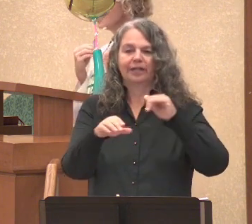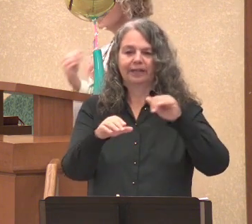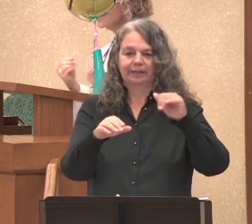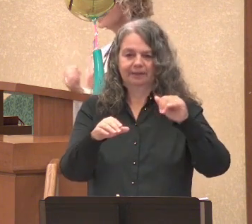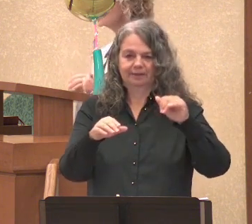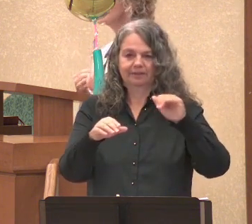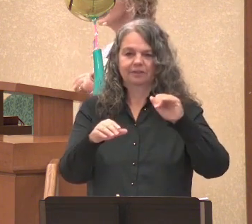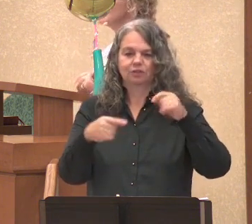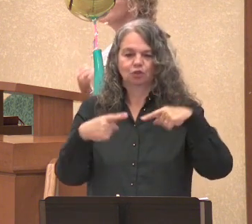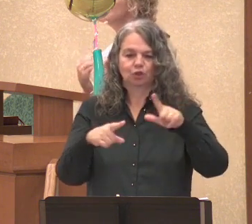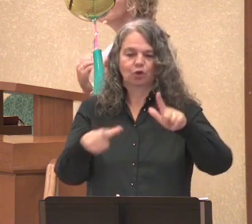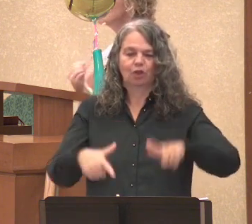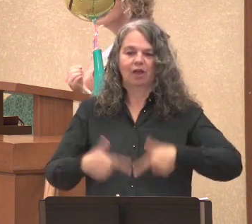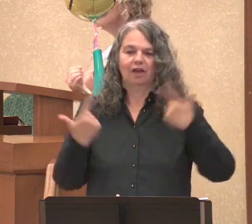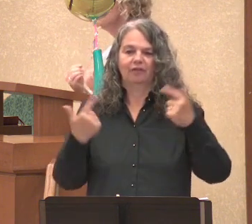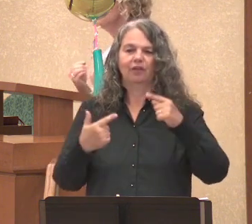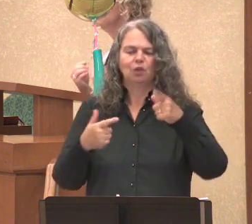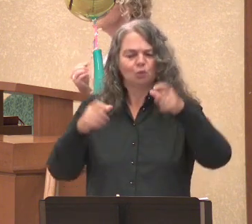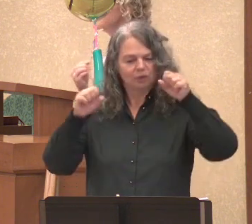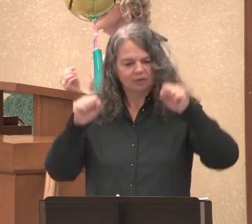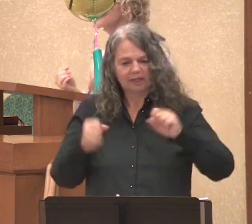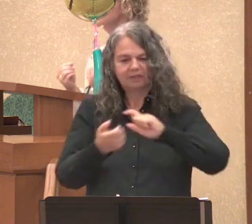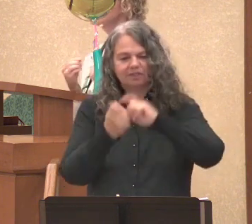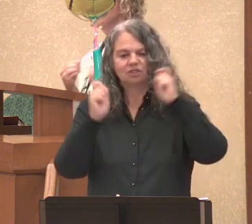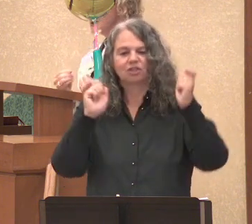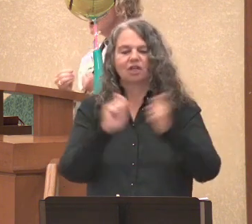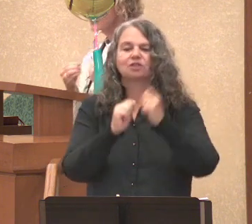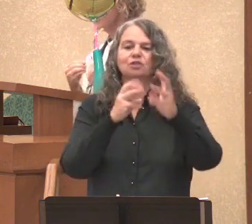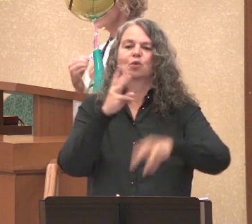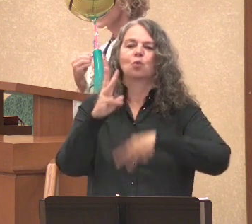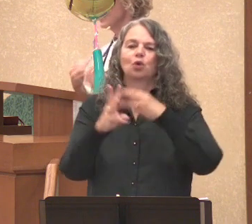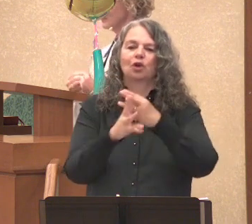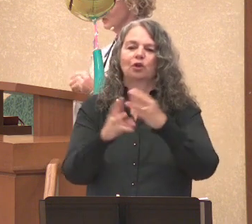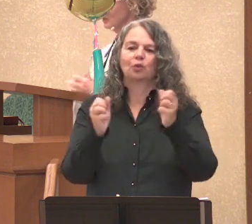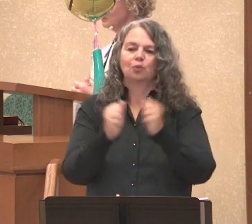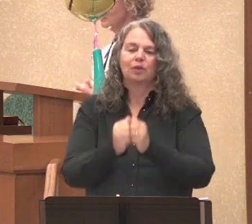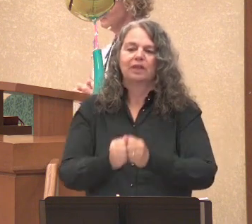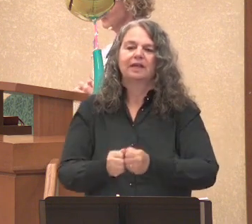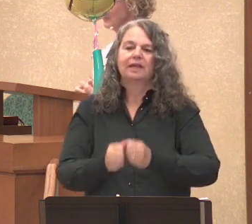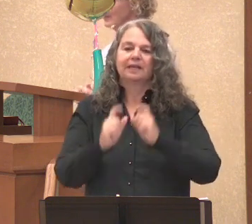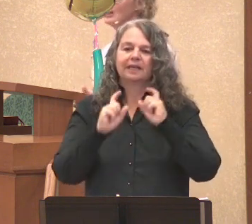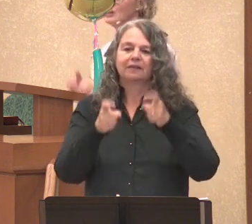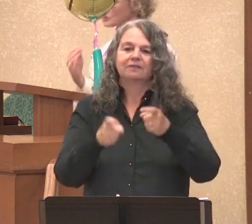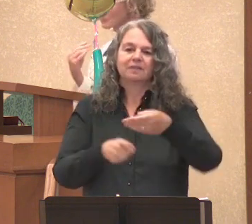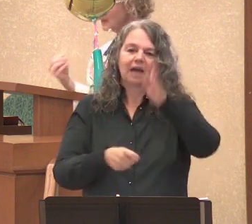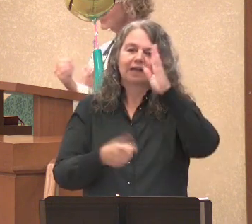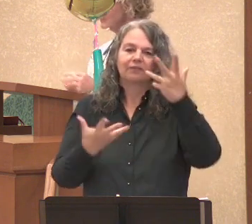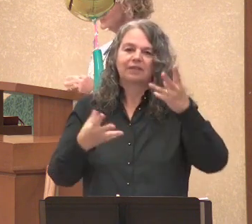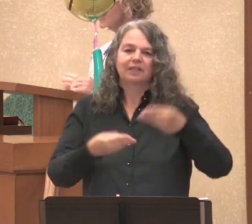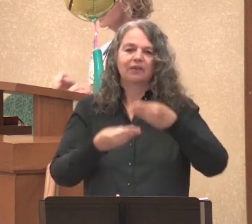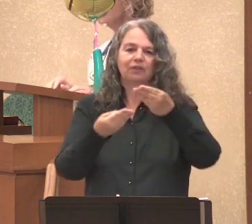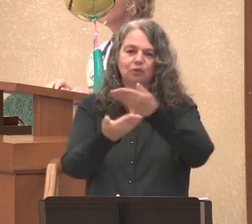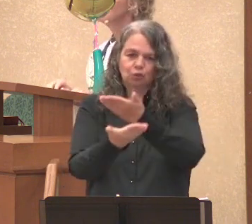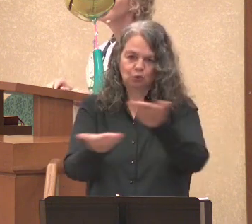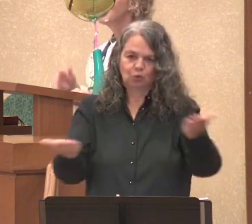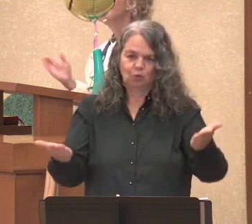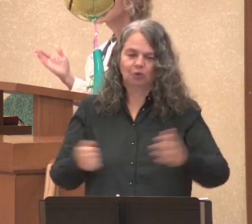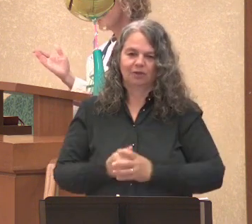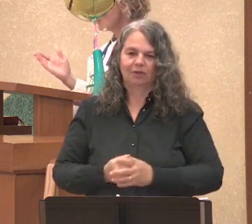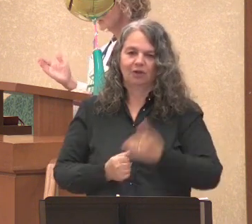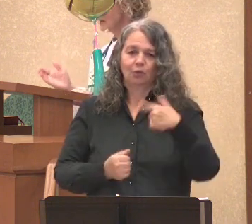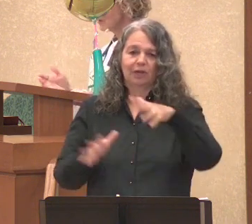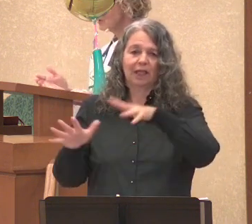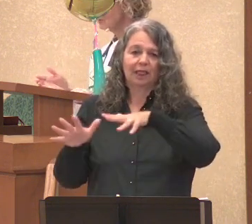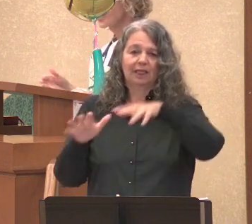are equipped to change the world with the gifts that God has given you. So may we leave this place to